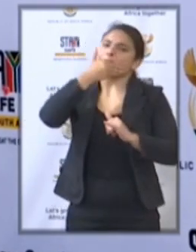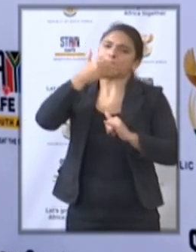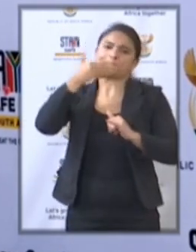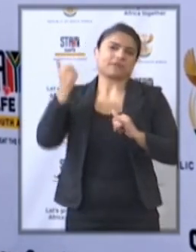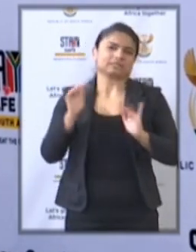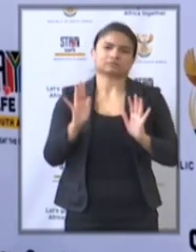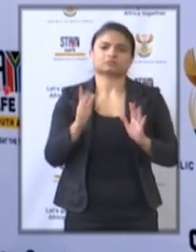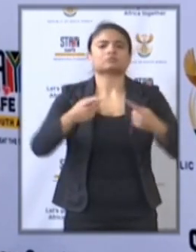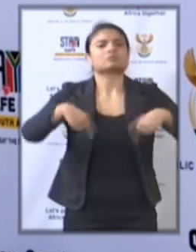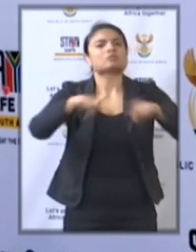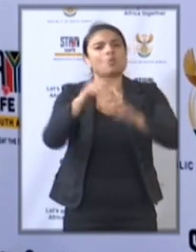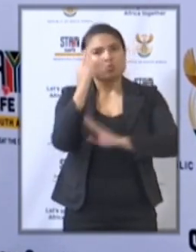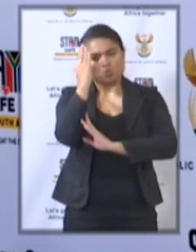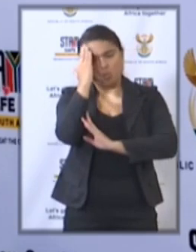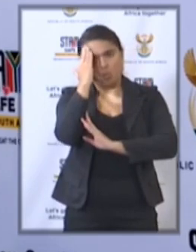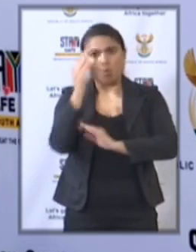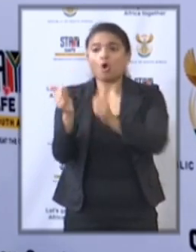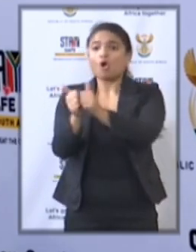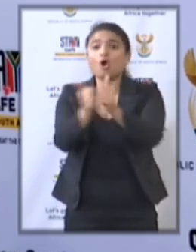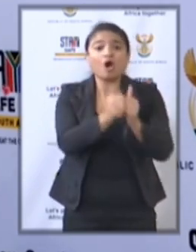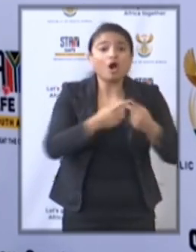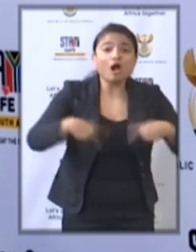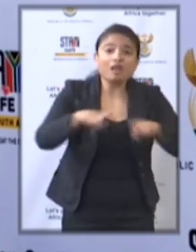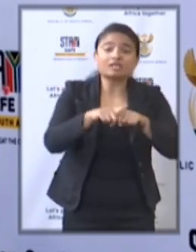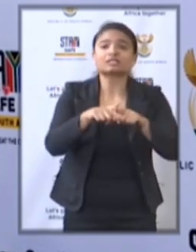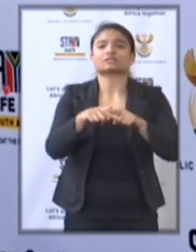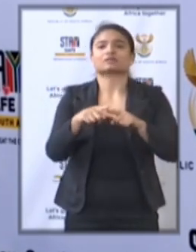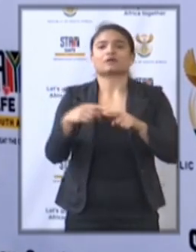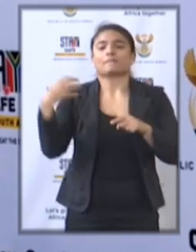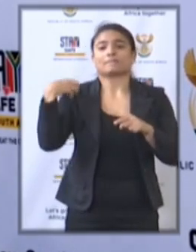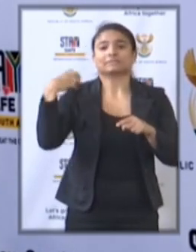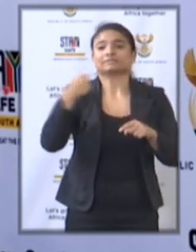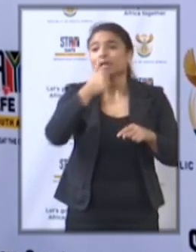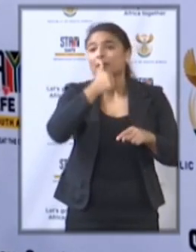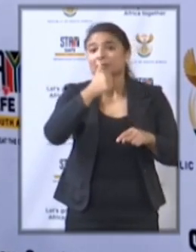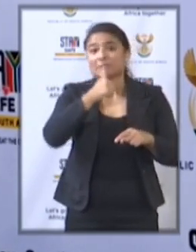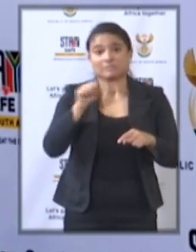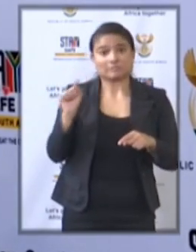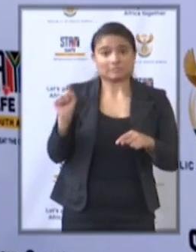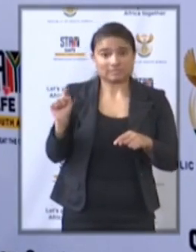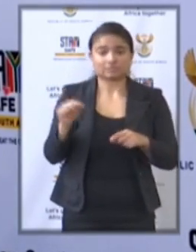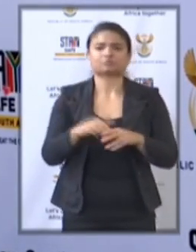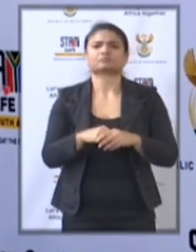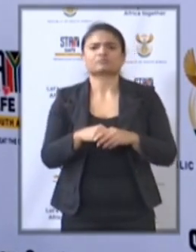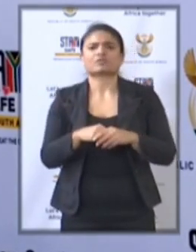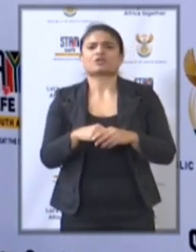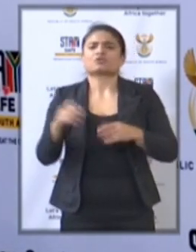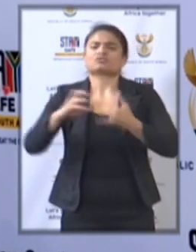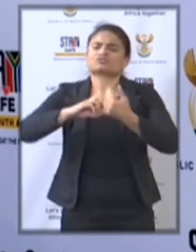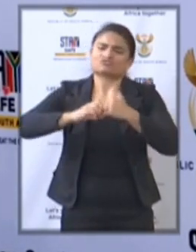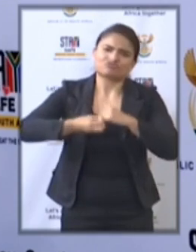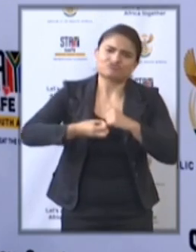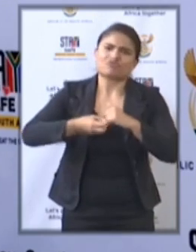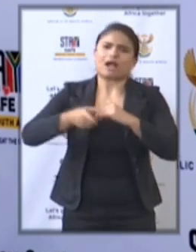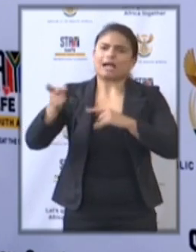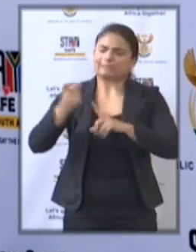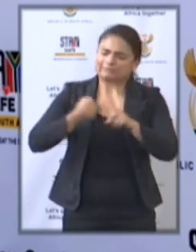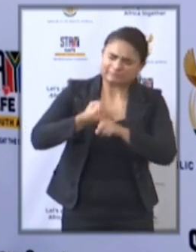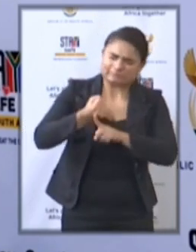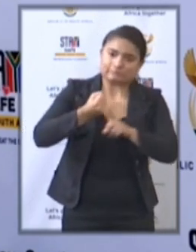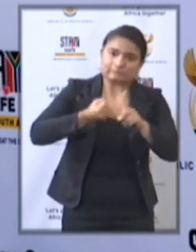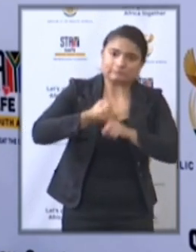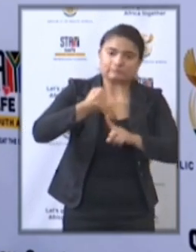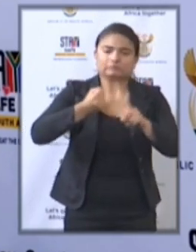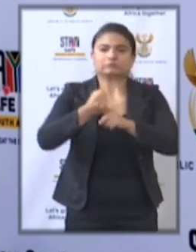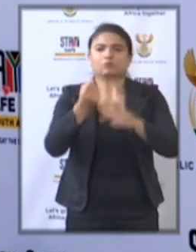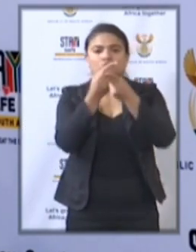Motshekga is also working very hard to try and save the school year, and having prioritized,